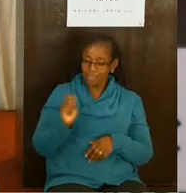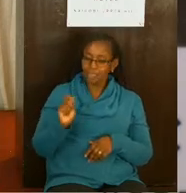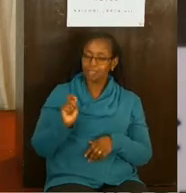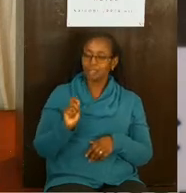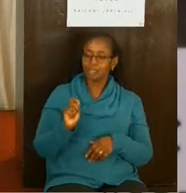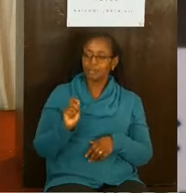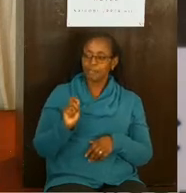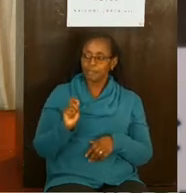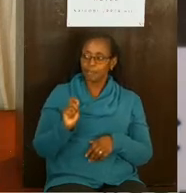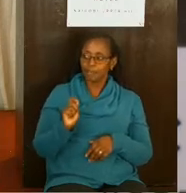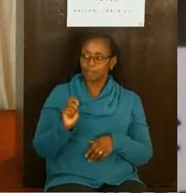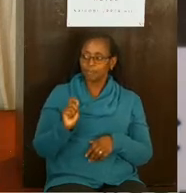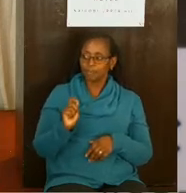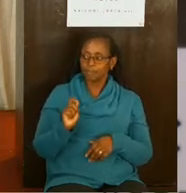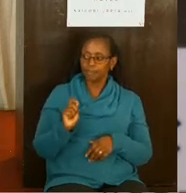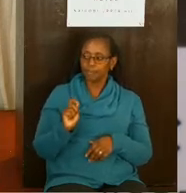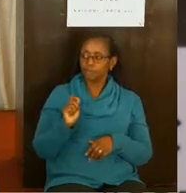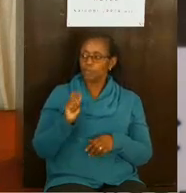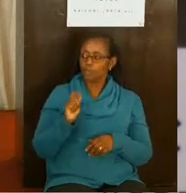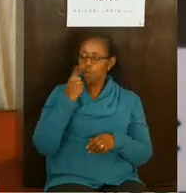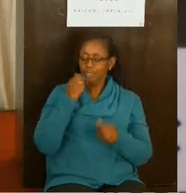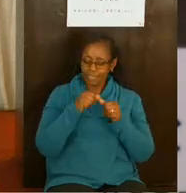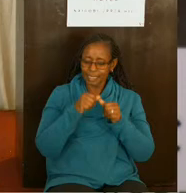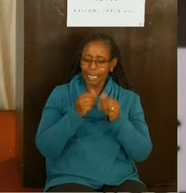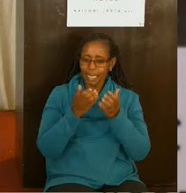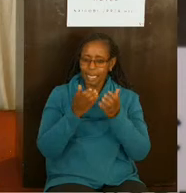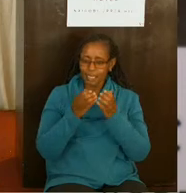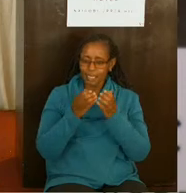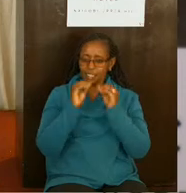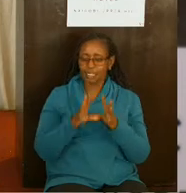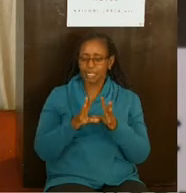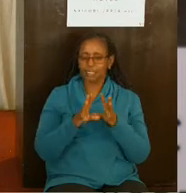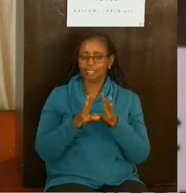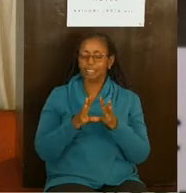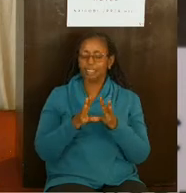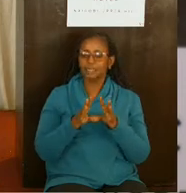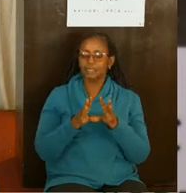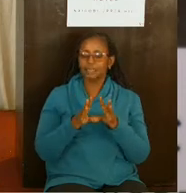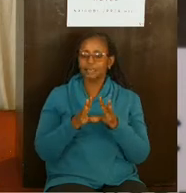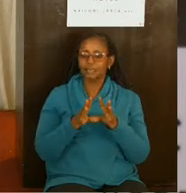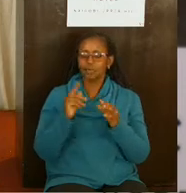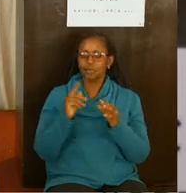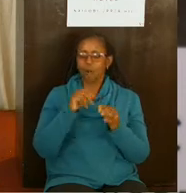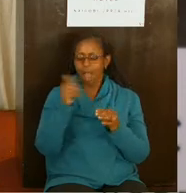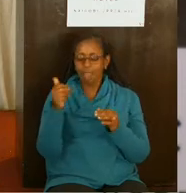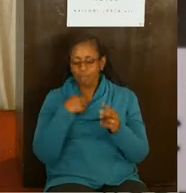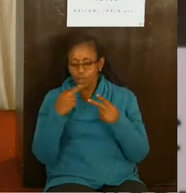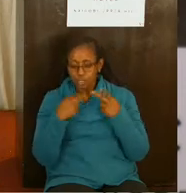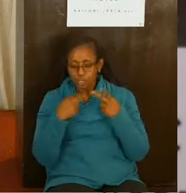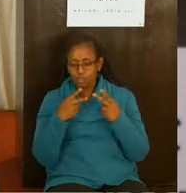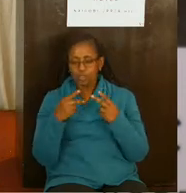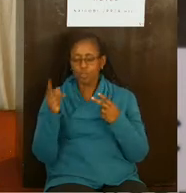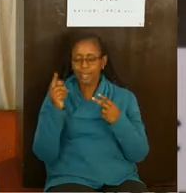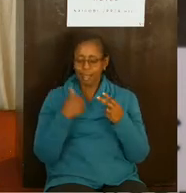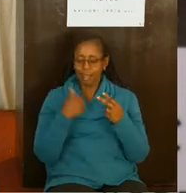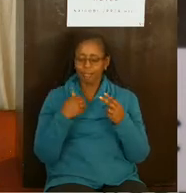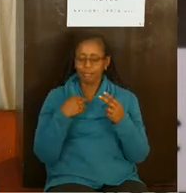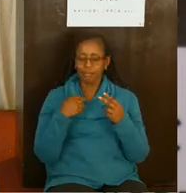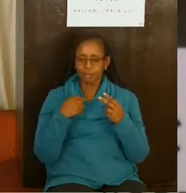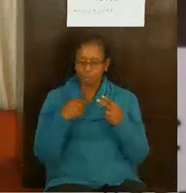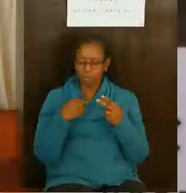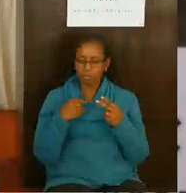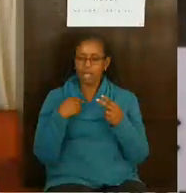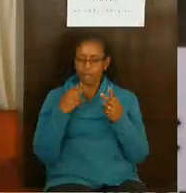with technology we still need teachers so those are the voices we are carrying very strongly